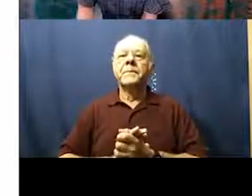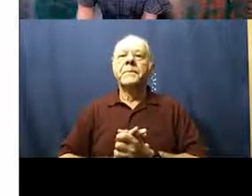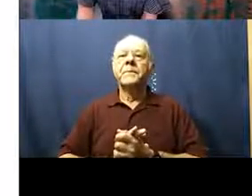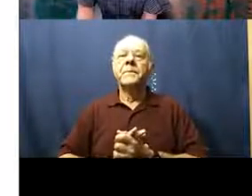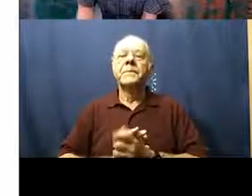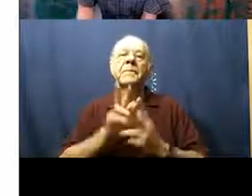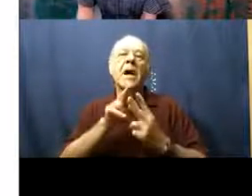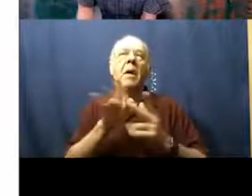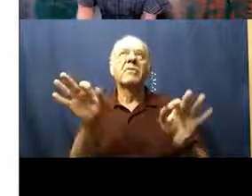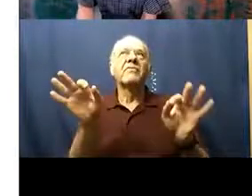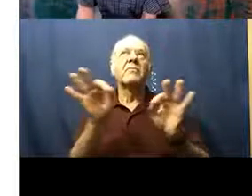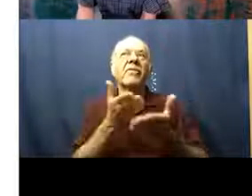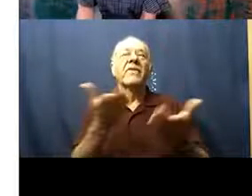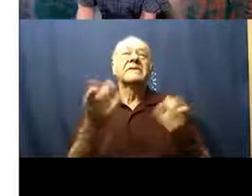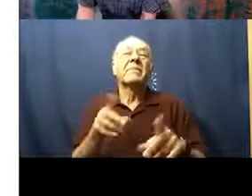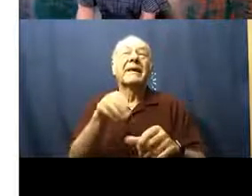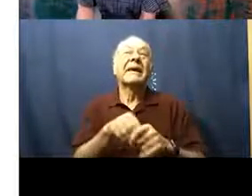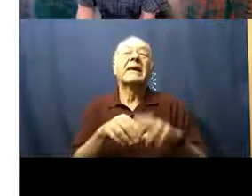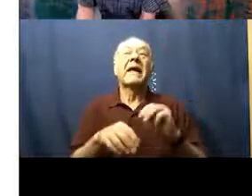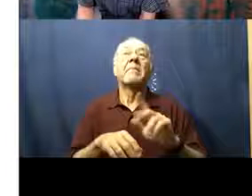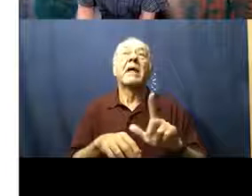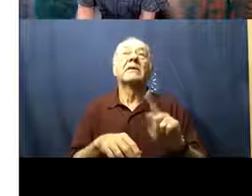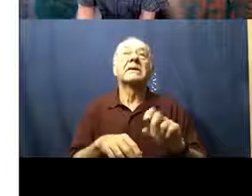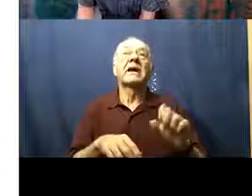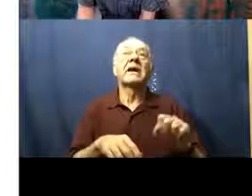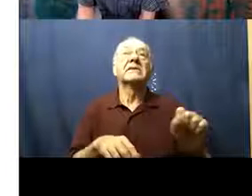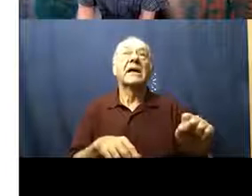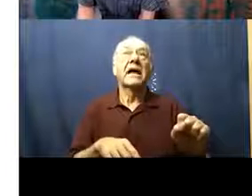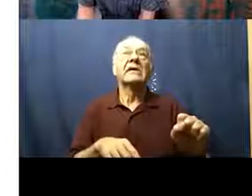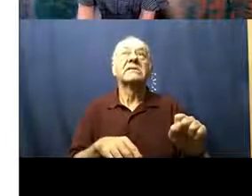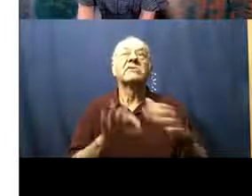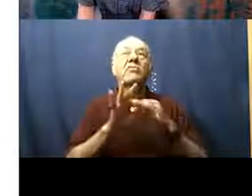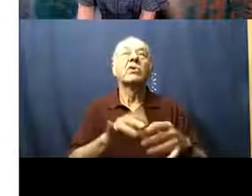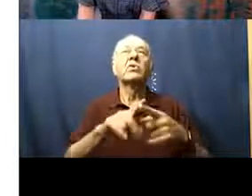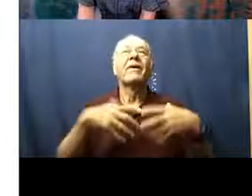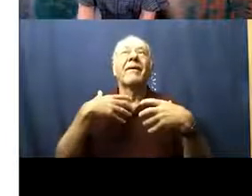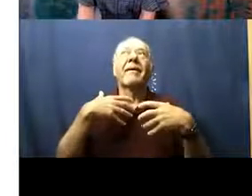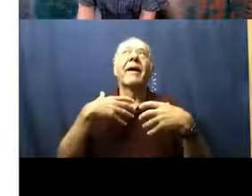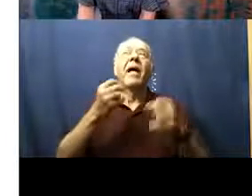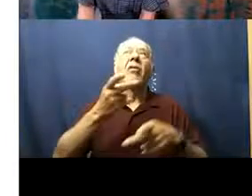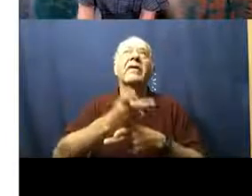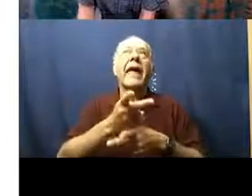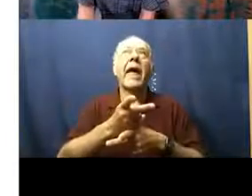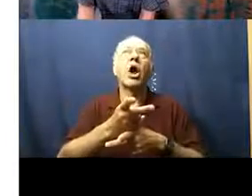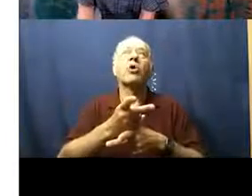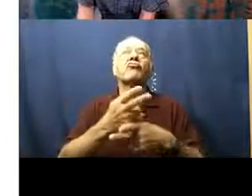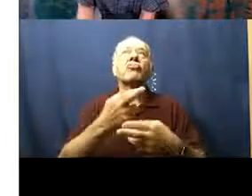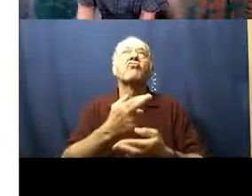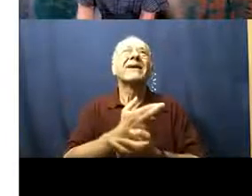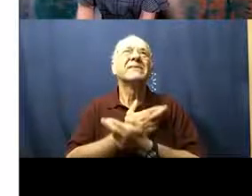Couple of important things happening in MLTSS around caregiver respite and caregiver